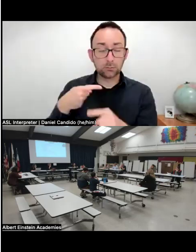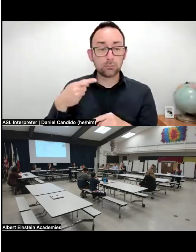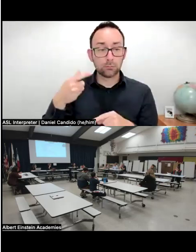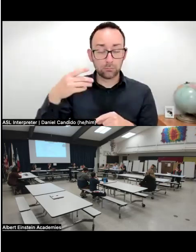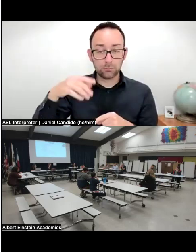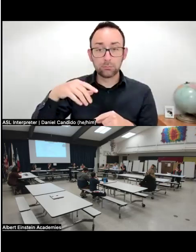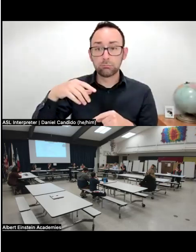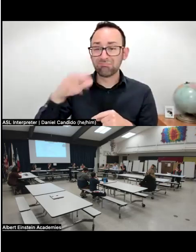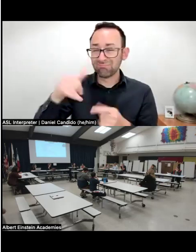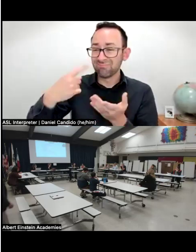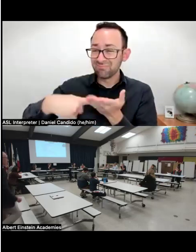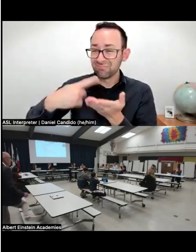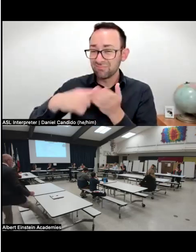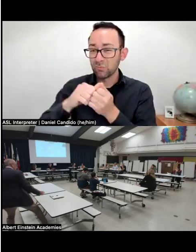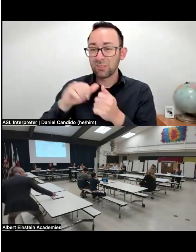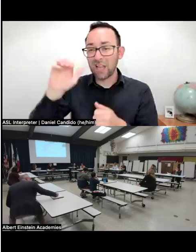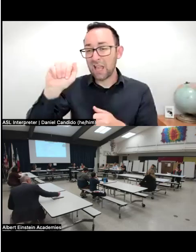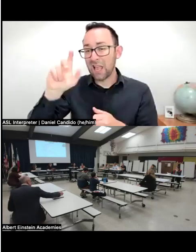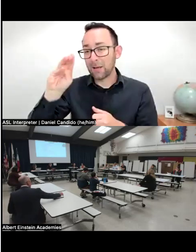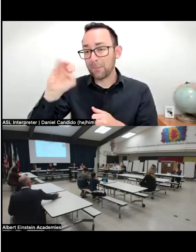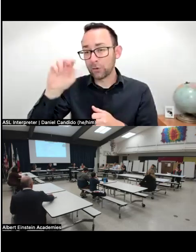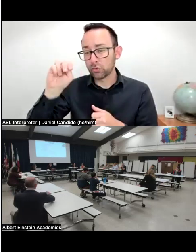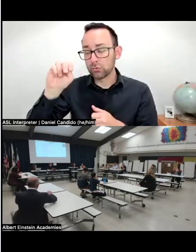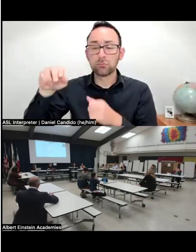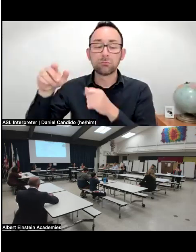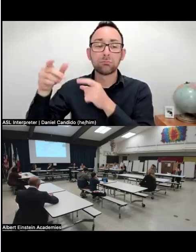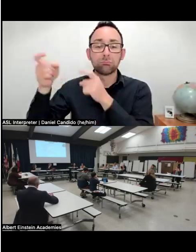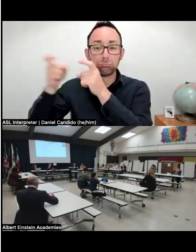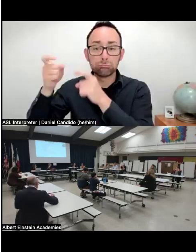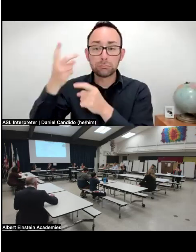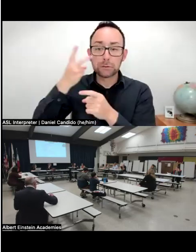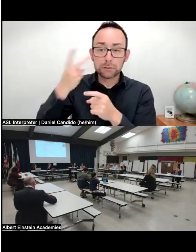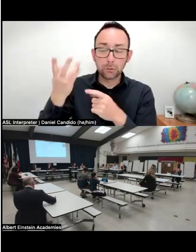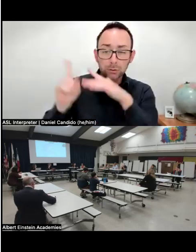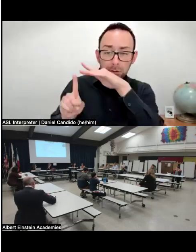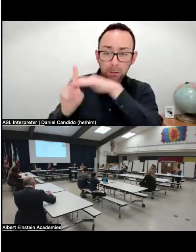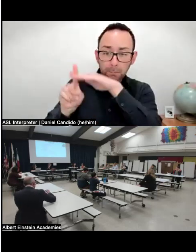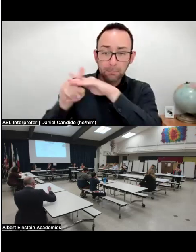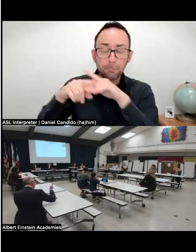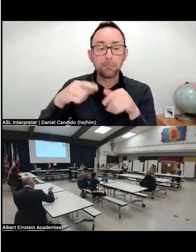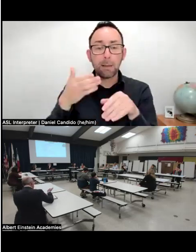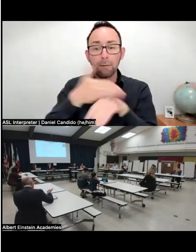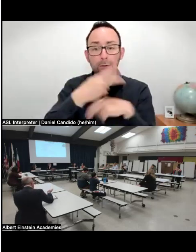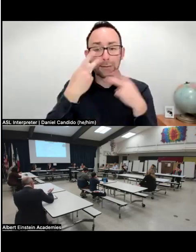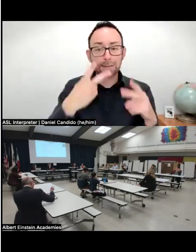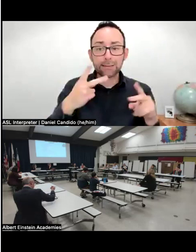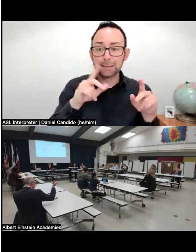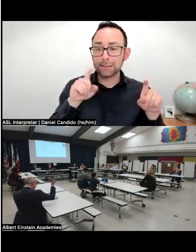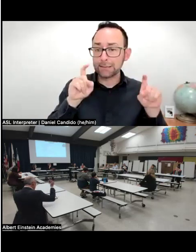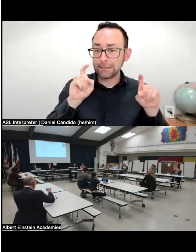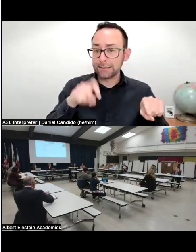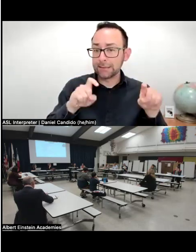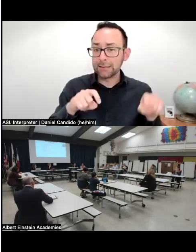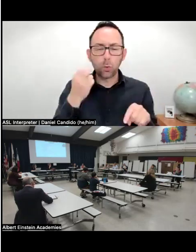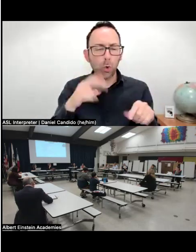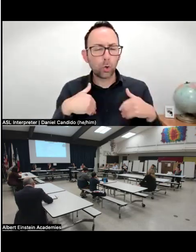with administration, after seeing what DLAC had surfaced, after seeing what our needs assessment